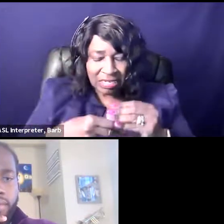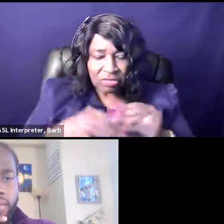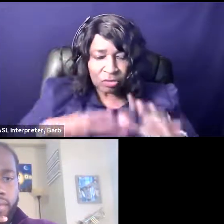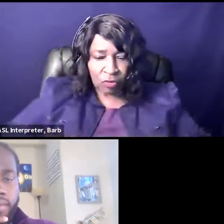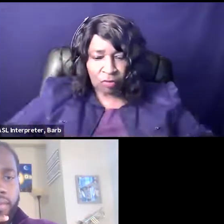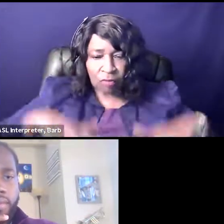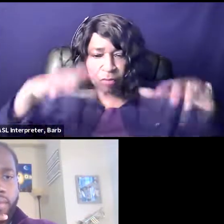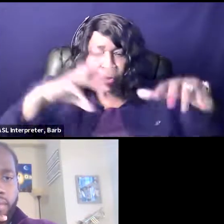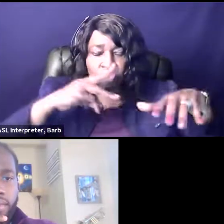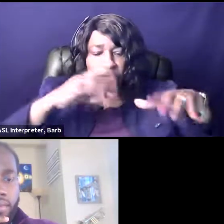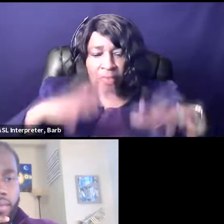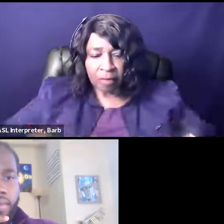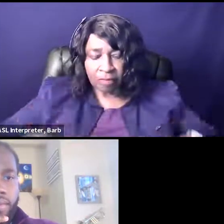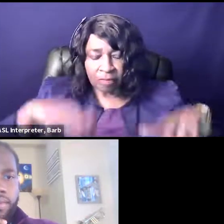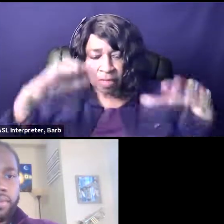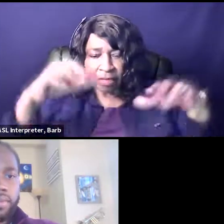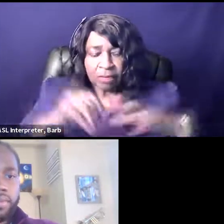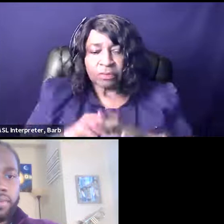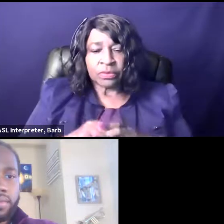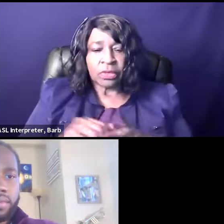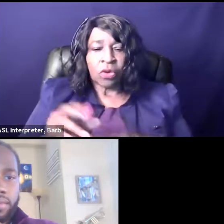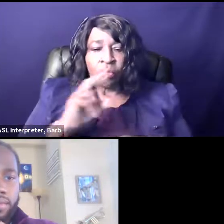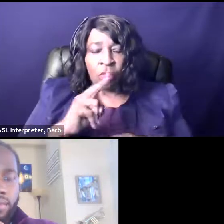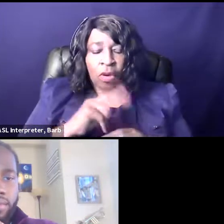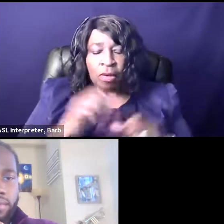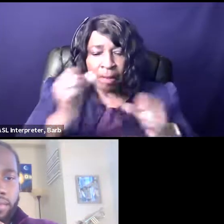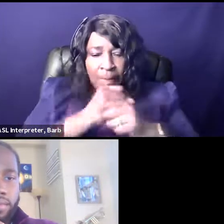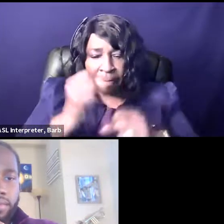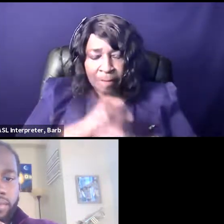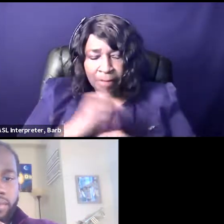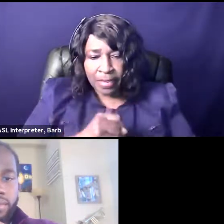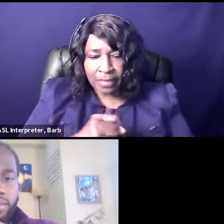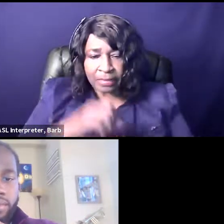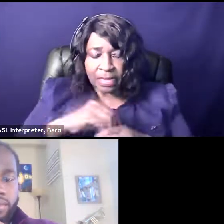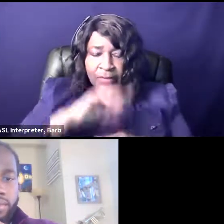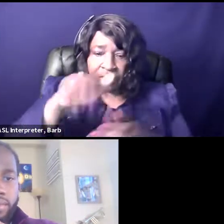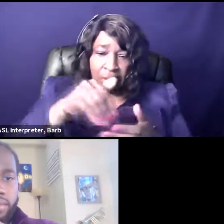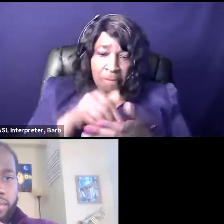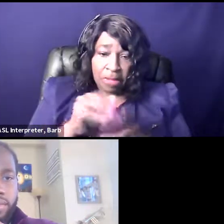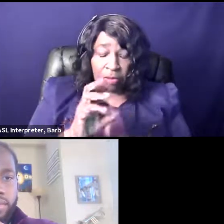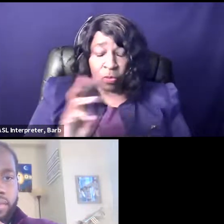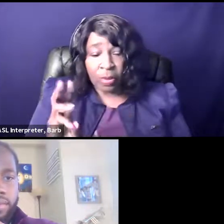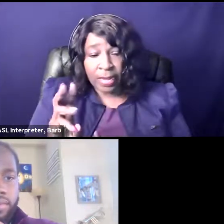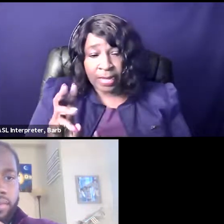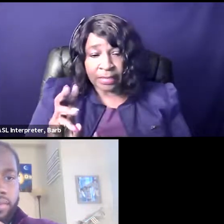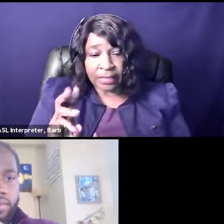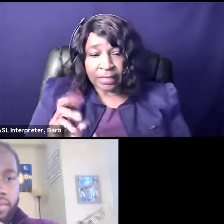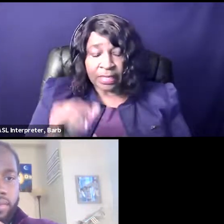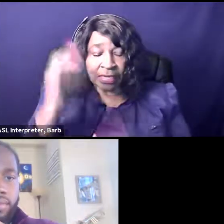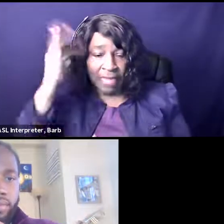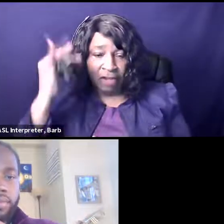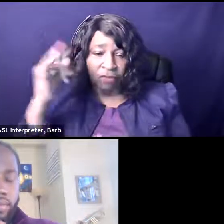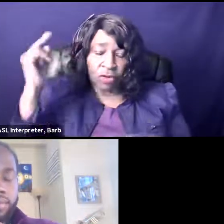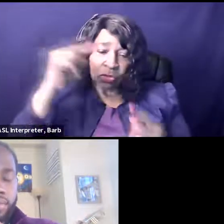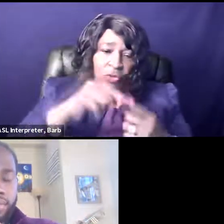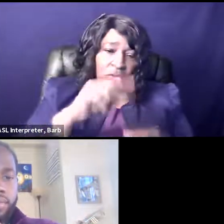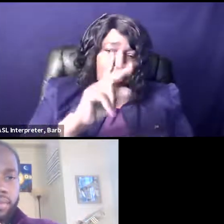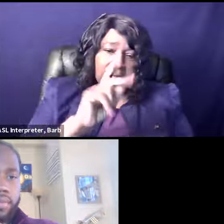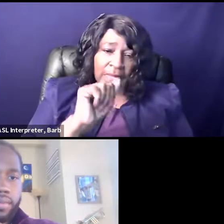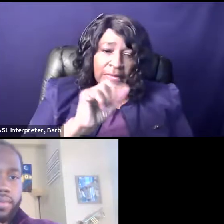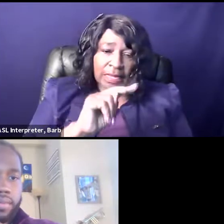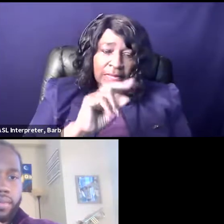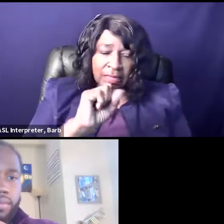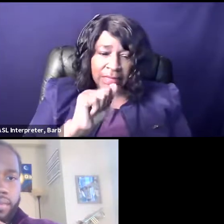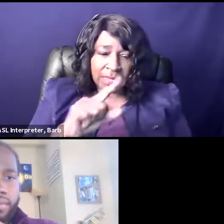rise. Water battles in the, Midwest, between California and Kansas, about the